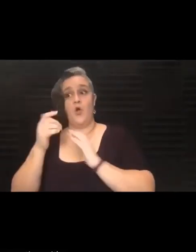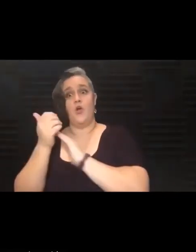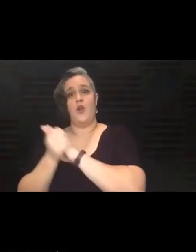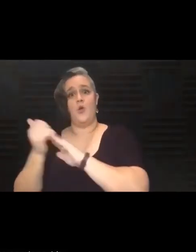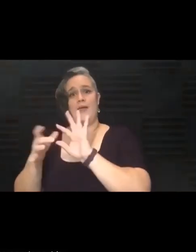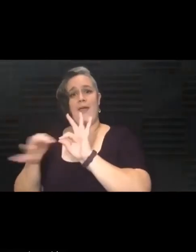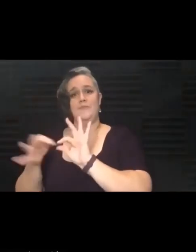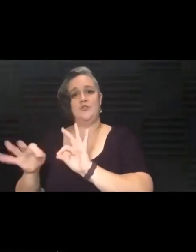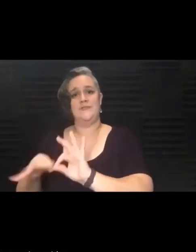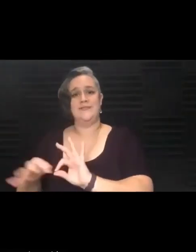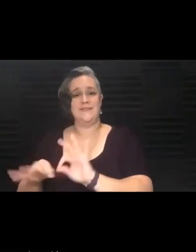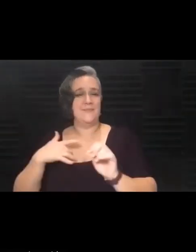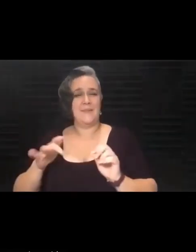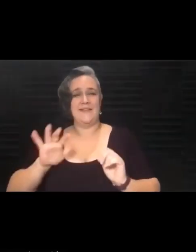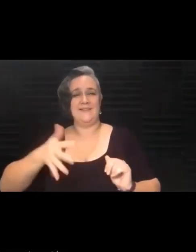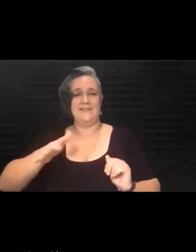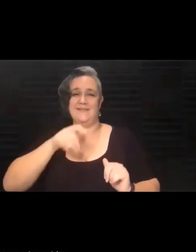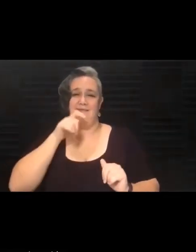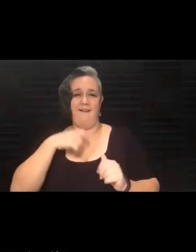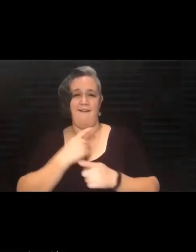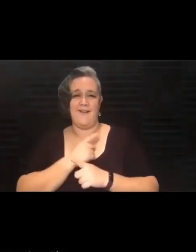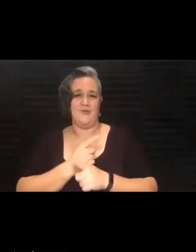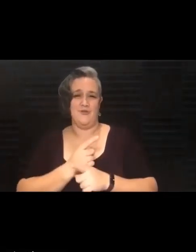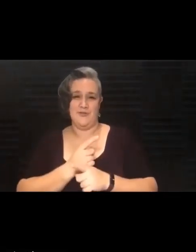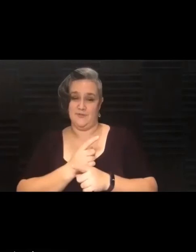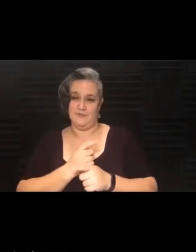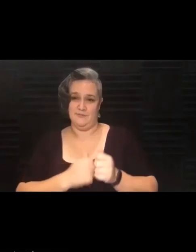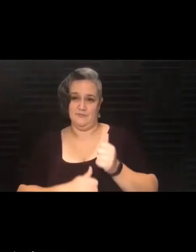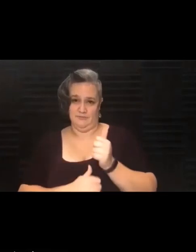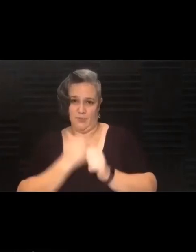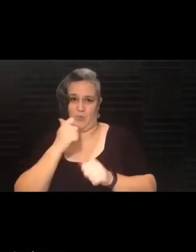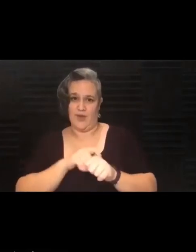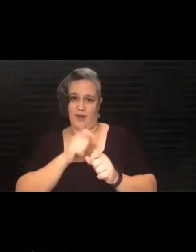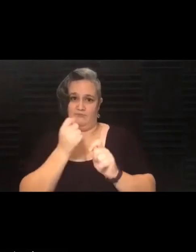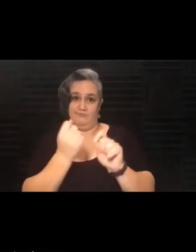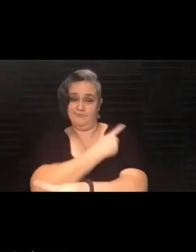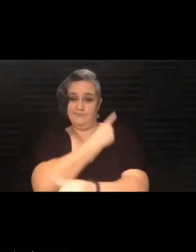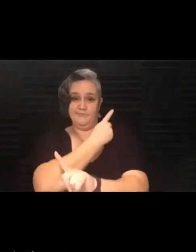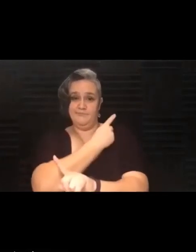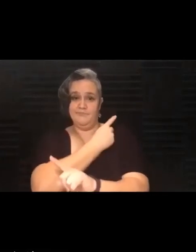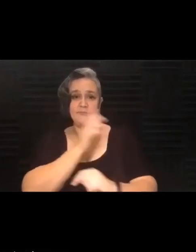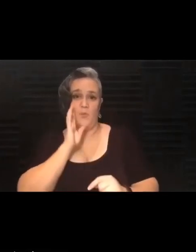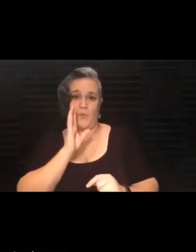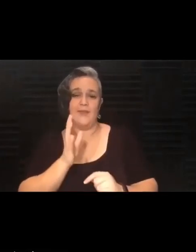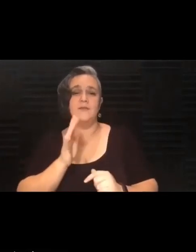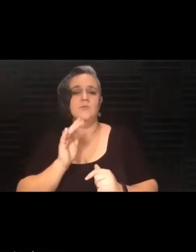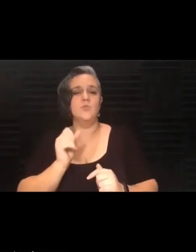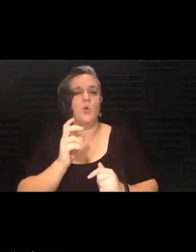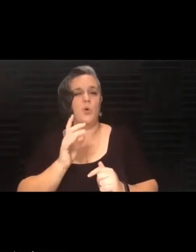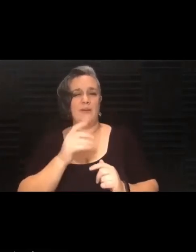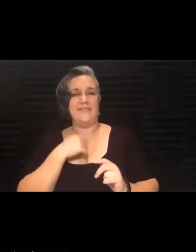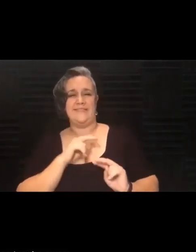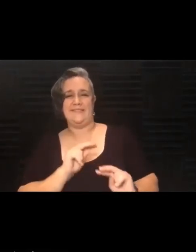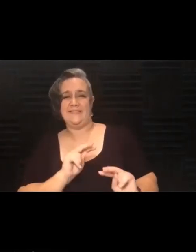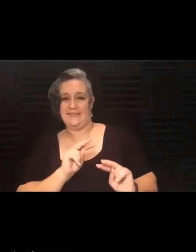typically not accurate. In fact, it's highly inaccurate in my experience. So just beware of auto-generated alt